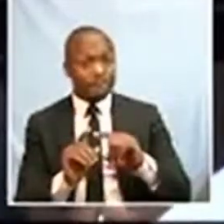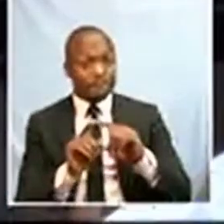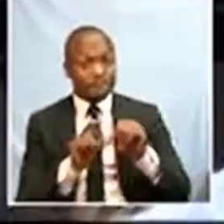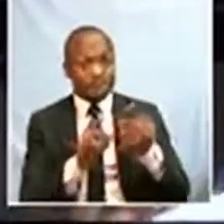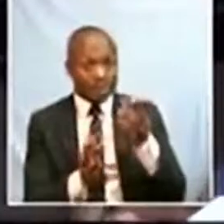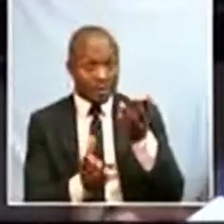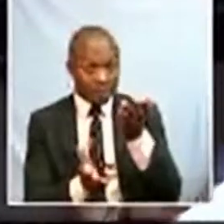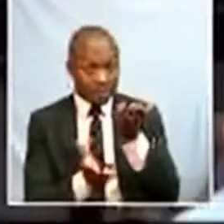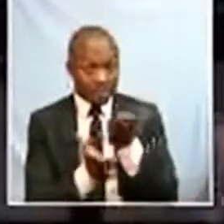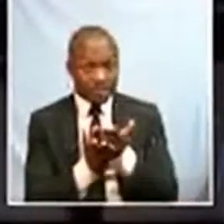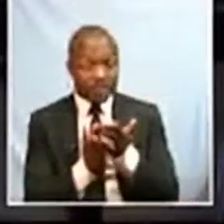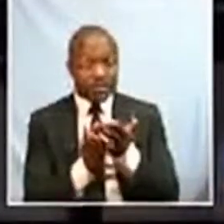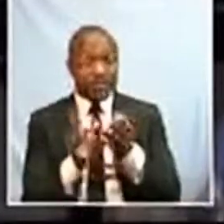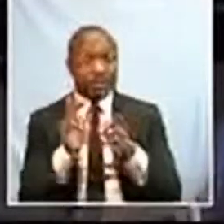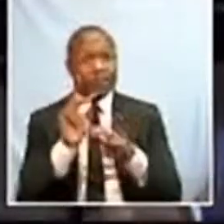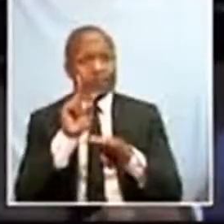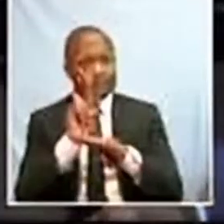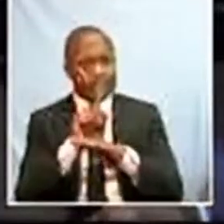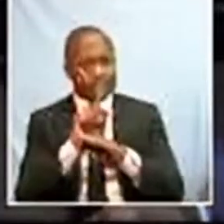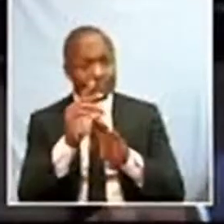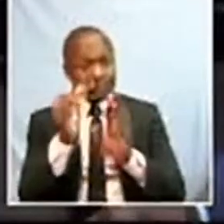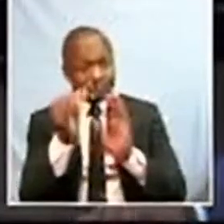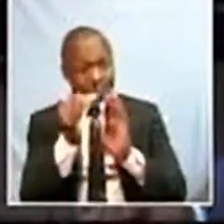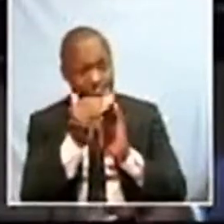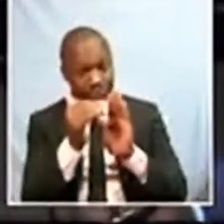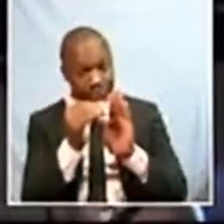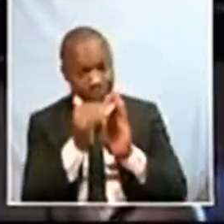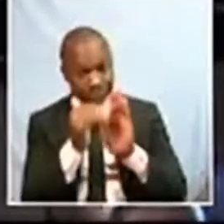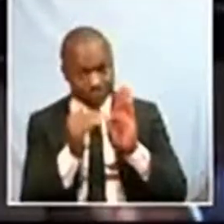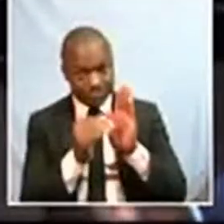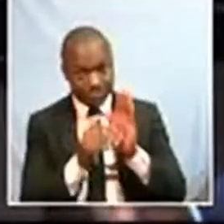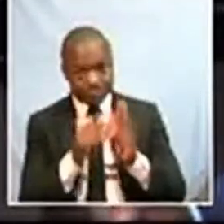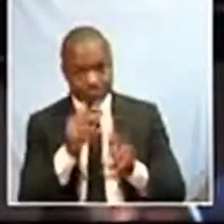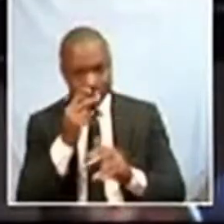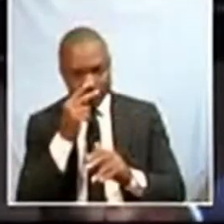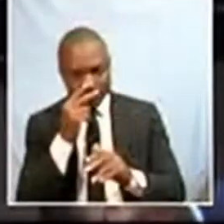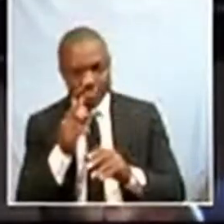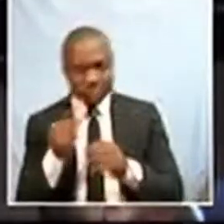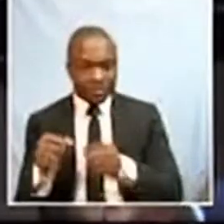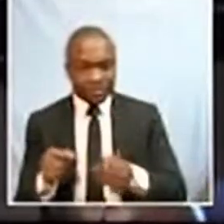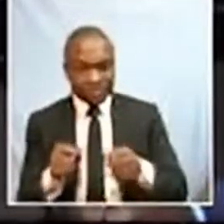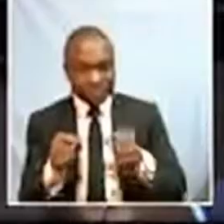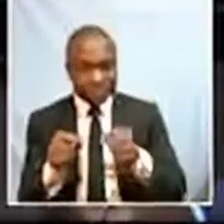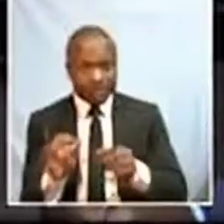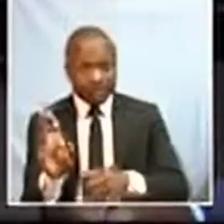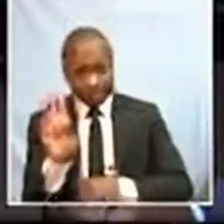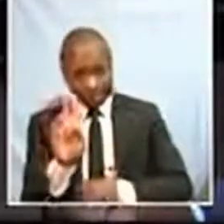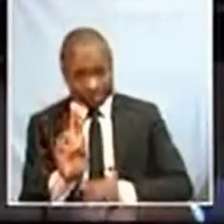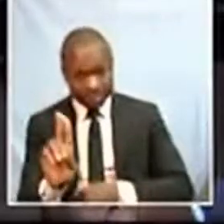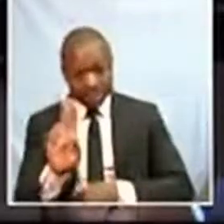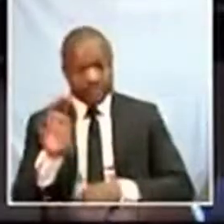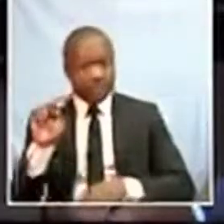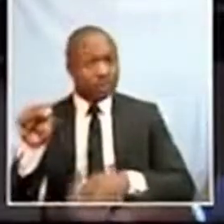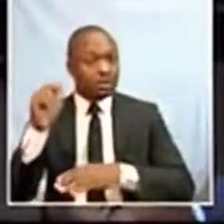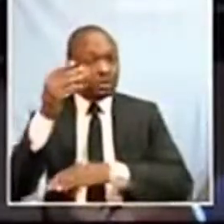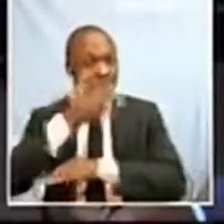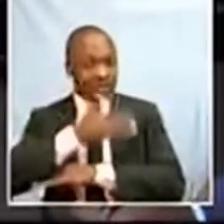12, you will discover that the strategy that we are using as NALOLO